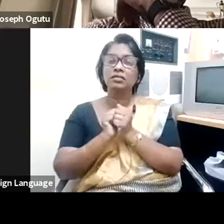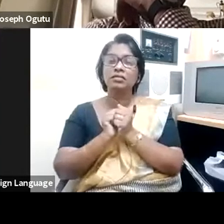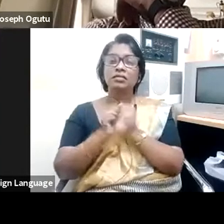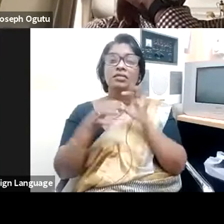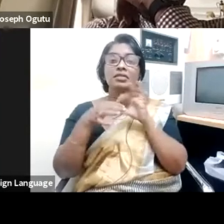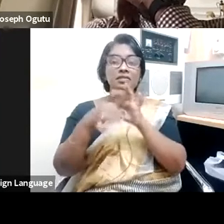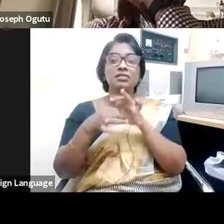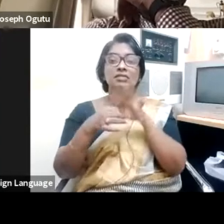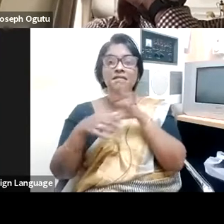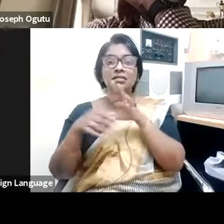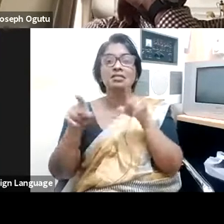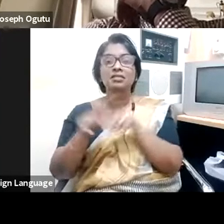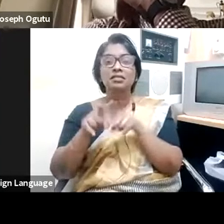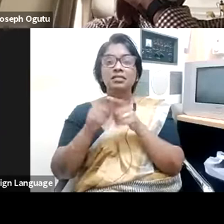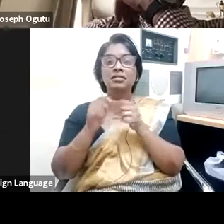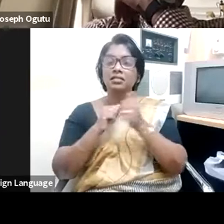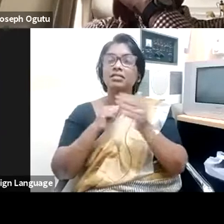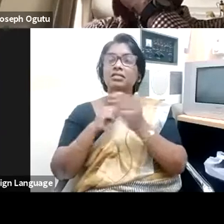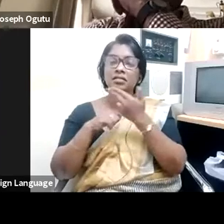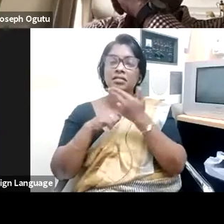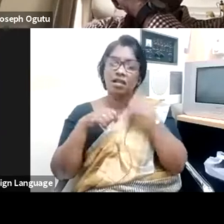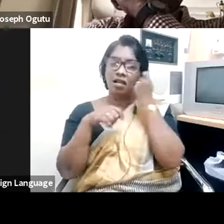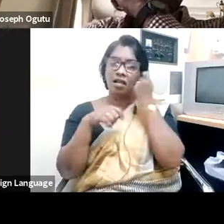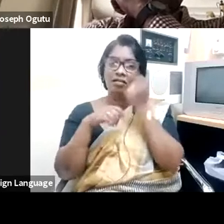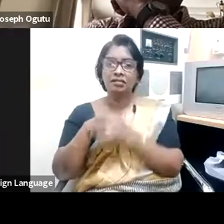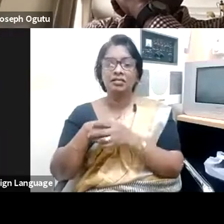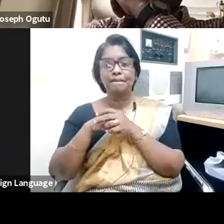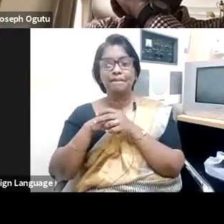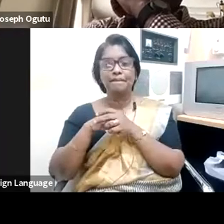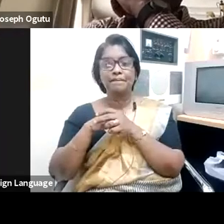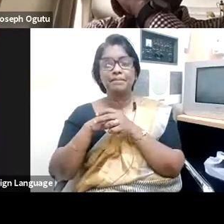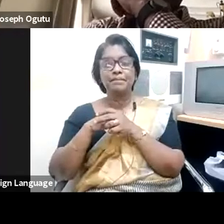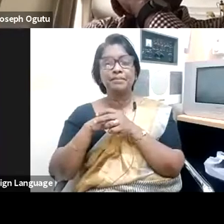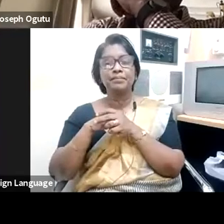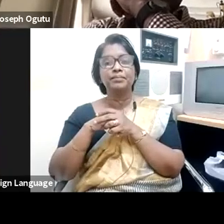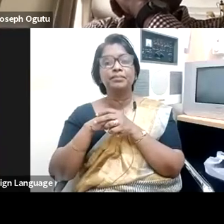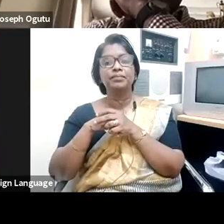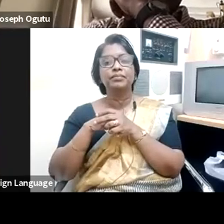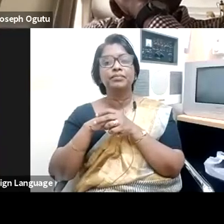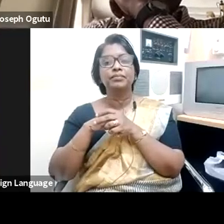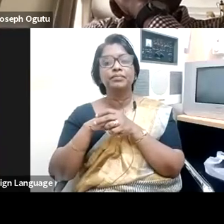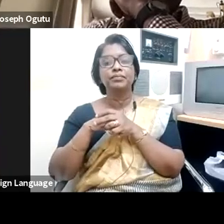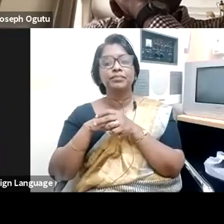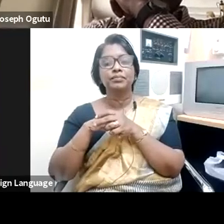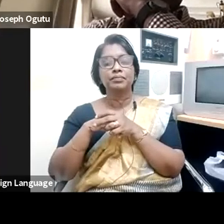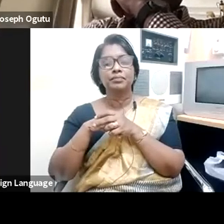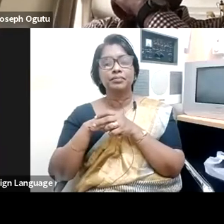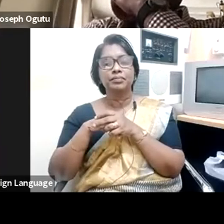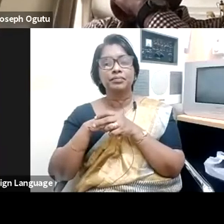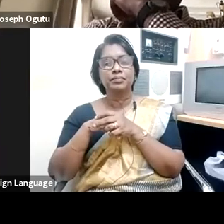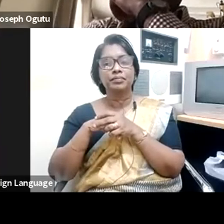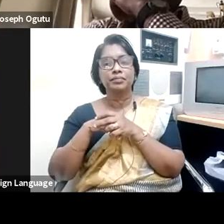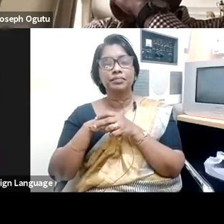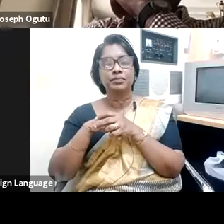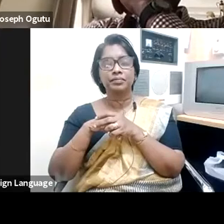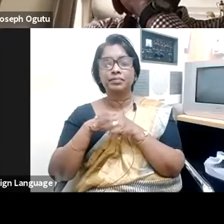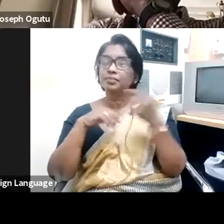women. Yeah, absolutely. Thank you. Irfan, over to you. So my closing remarks, Fadil, would